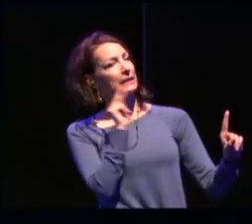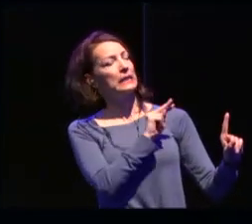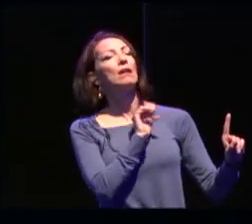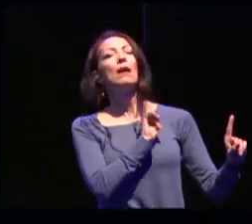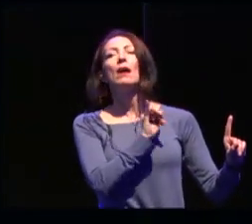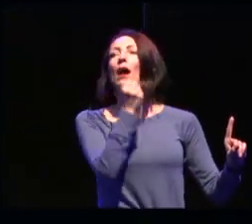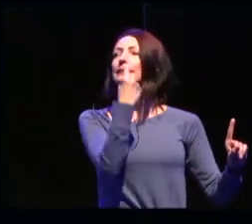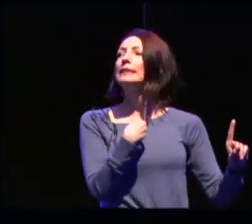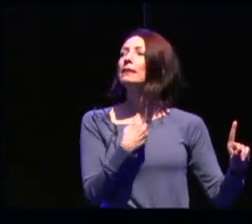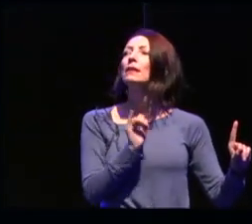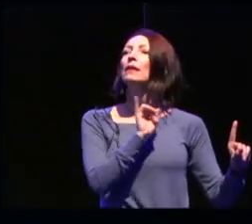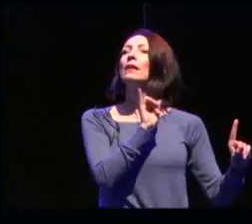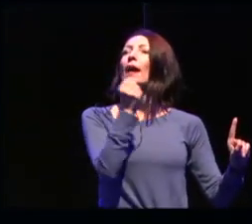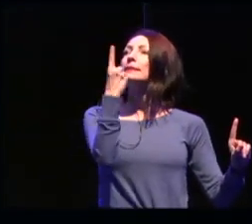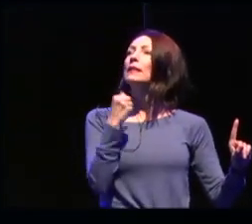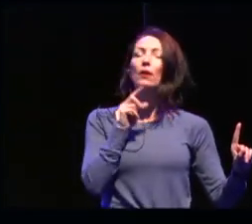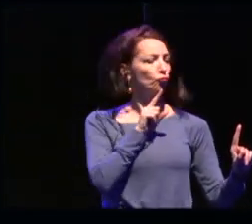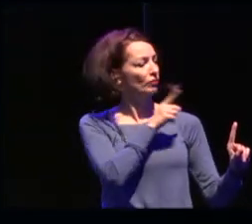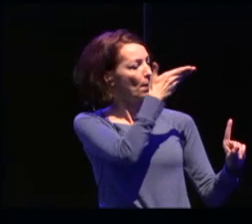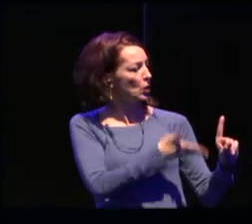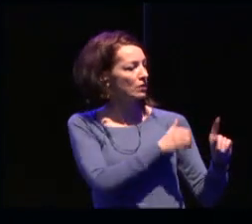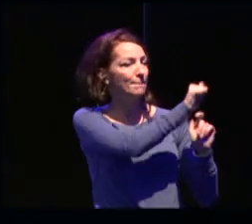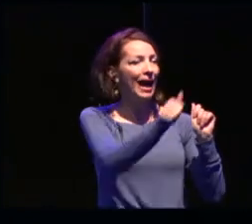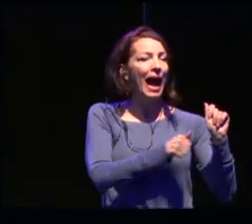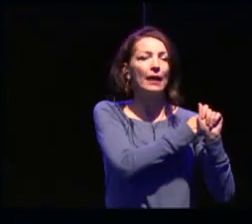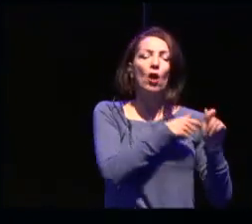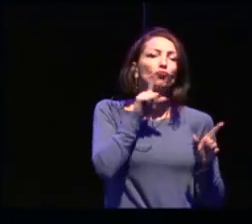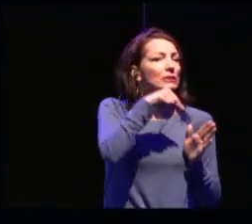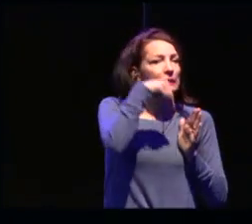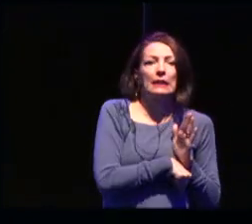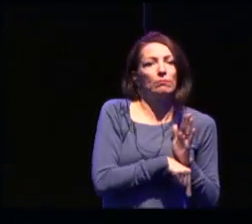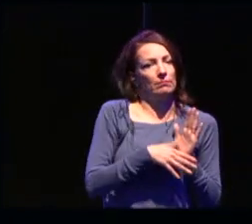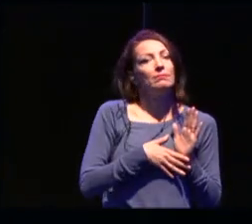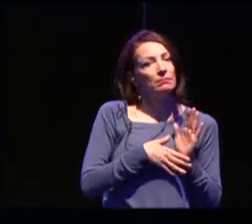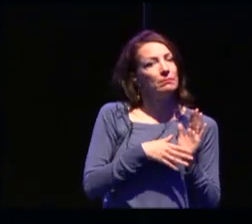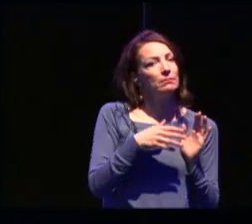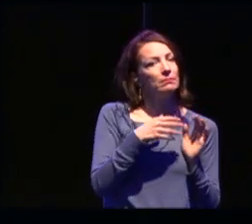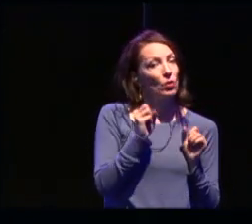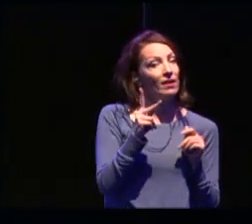I see. The state, and I see the real being. This is work. It's real work. It's deep. You got to go deep in this, okay?